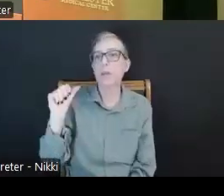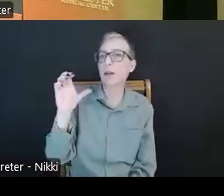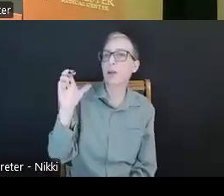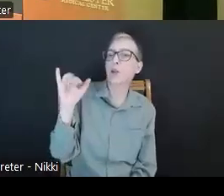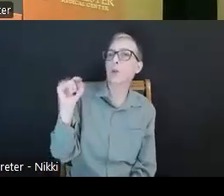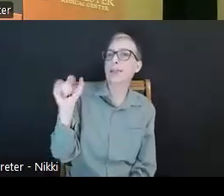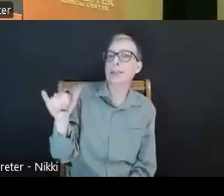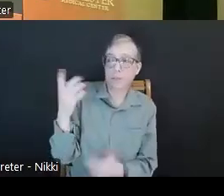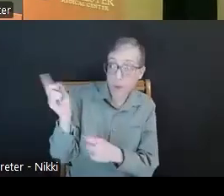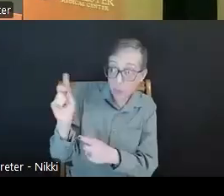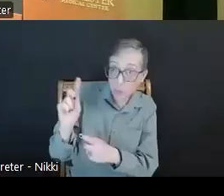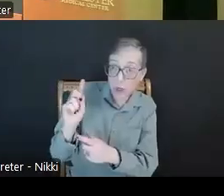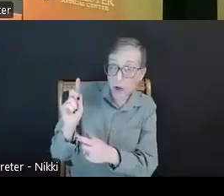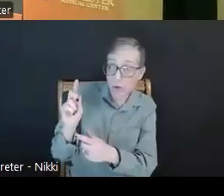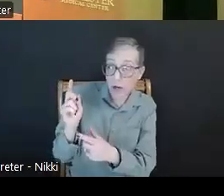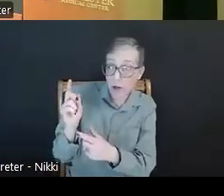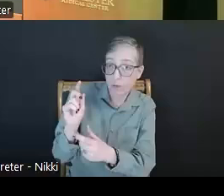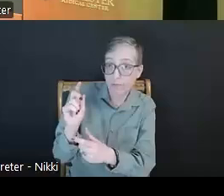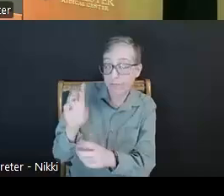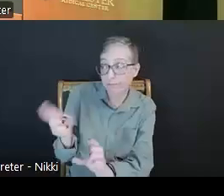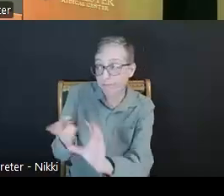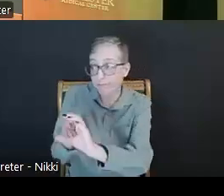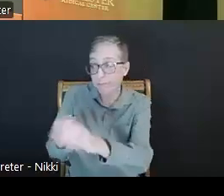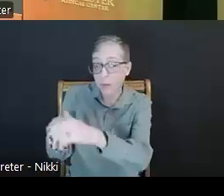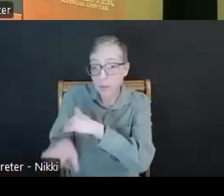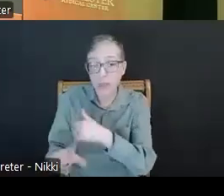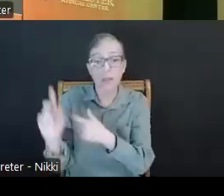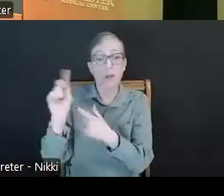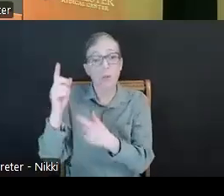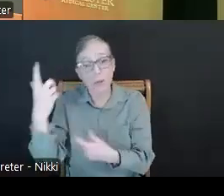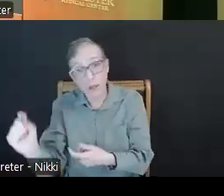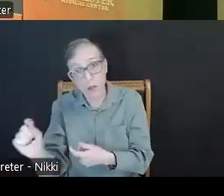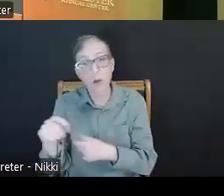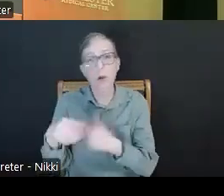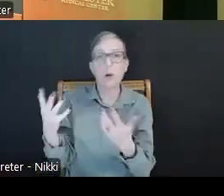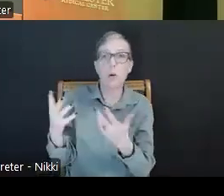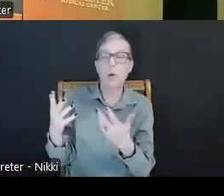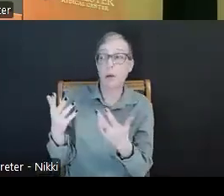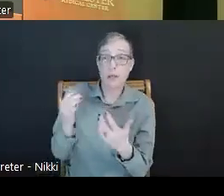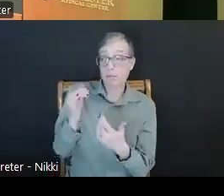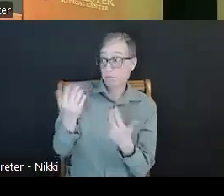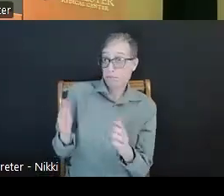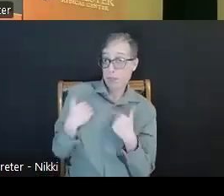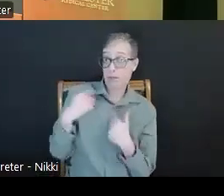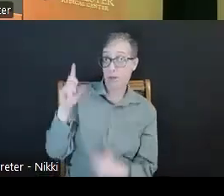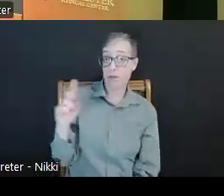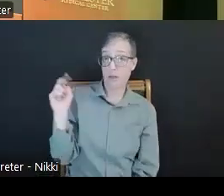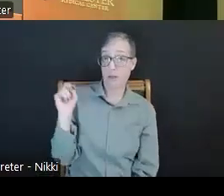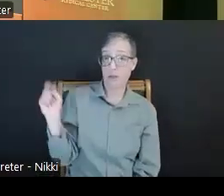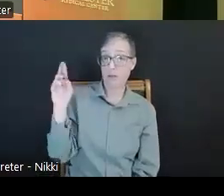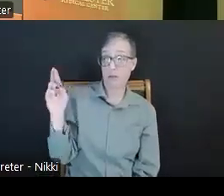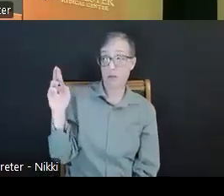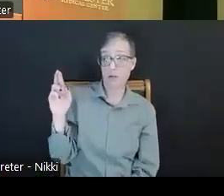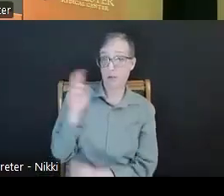go, whether they're on a cardiology specific unit, because we're looking at heart failure patients, and then if they have a DNR order. The secret sauce,